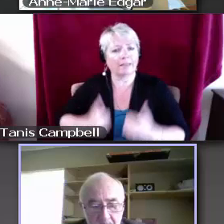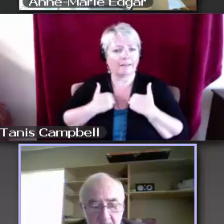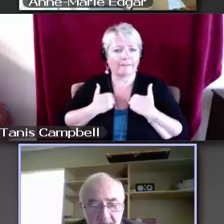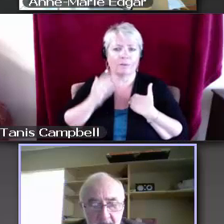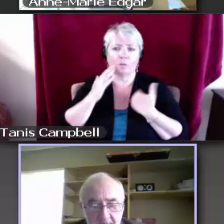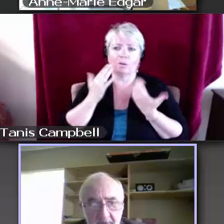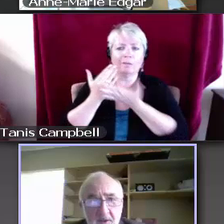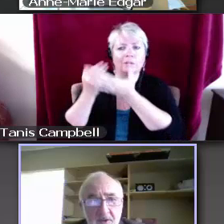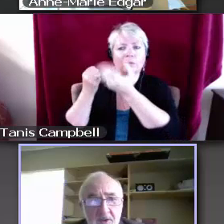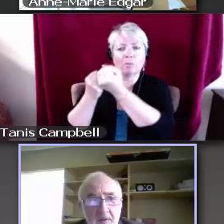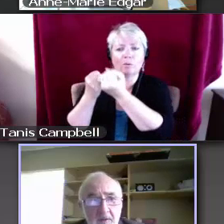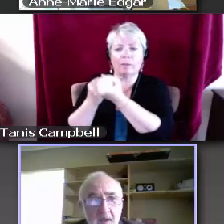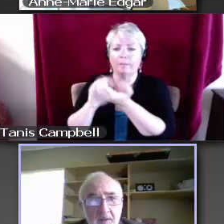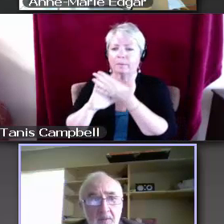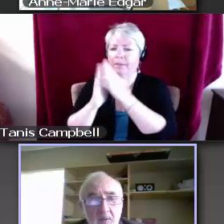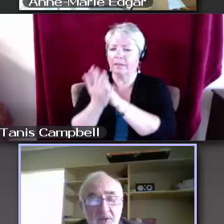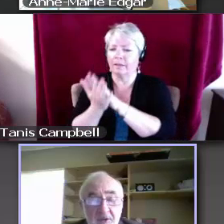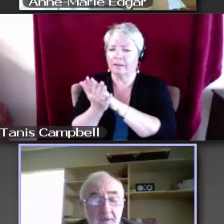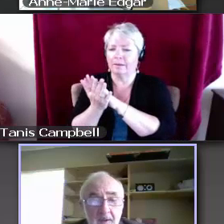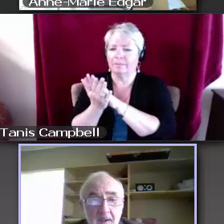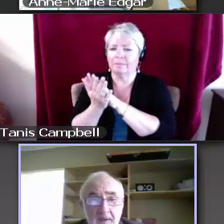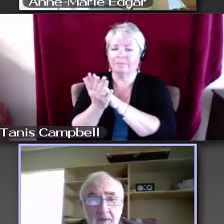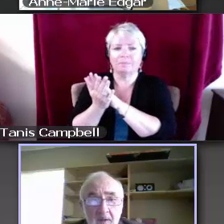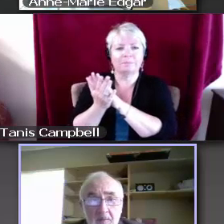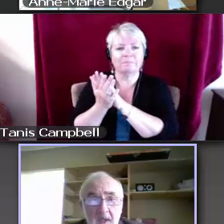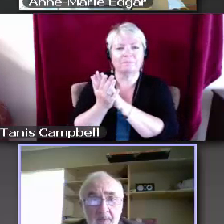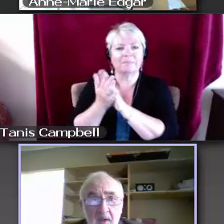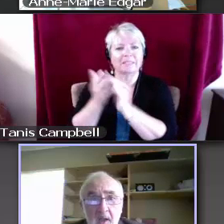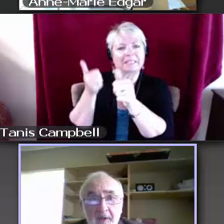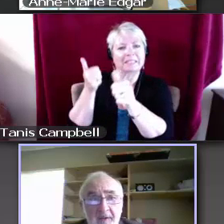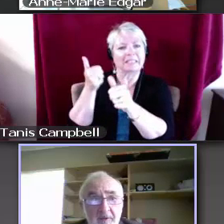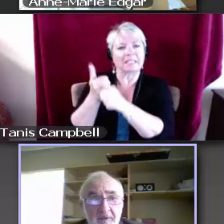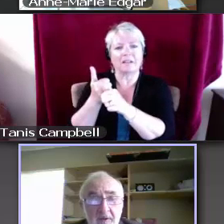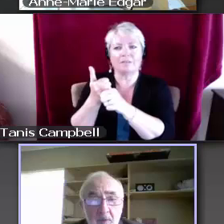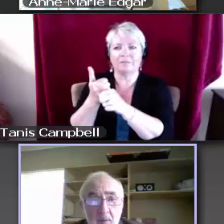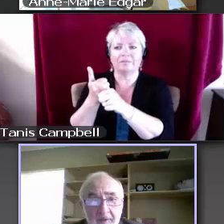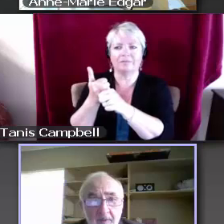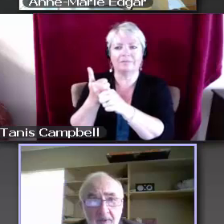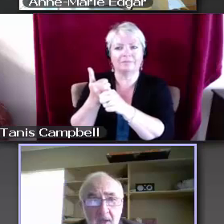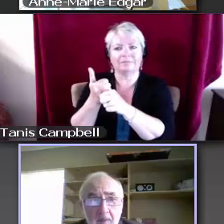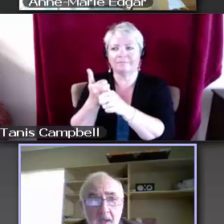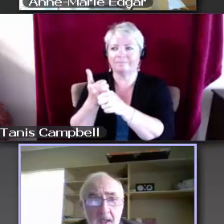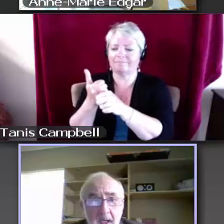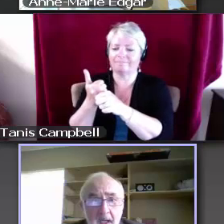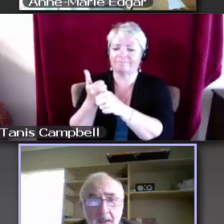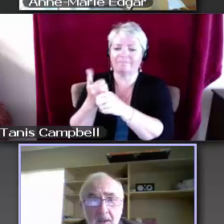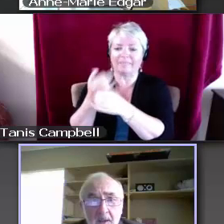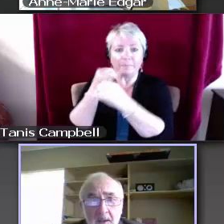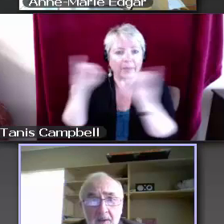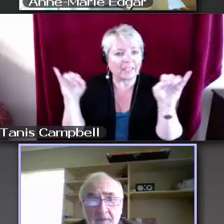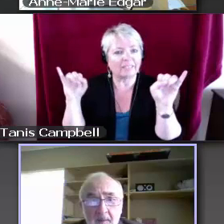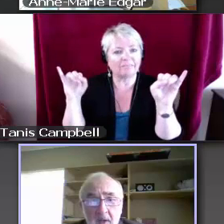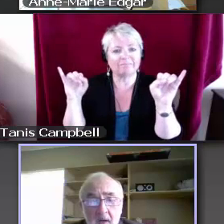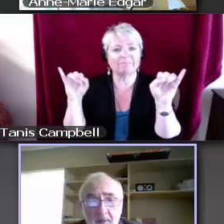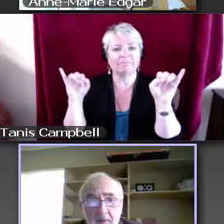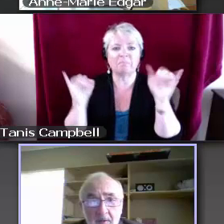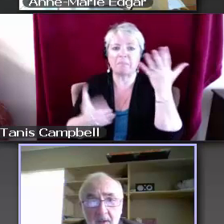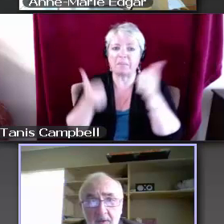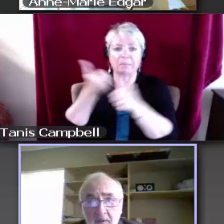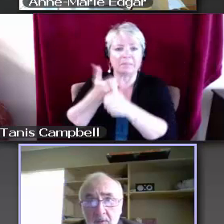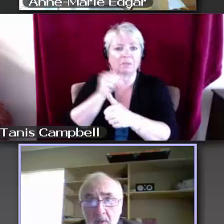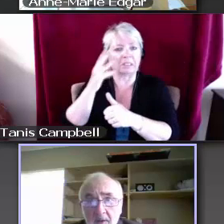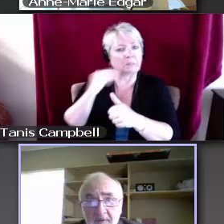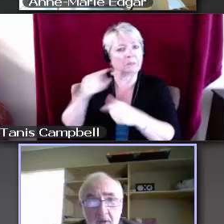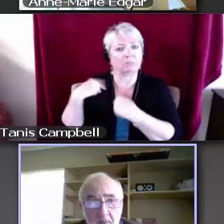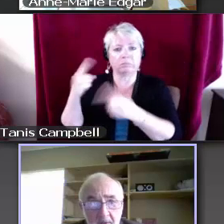perhaps self-sufficient, which is something that many of our clients haven't seen for quite some time. And it gives them an